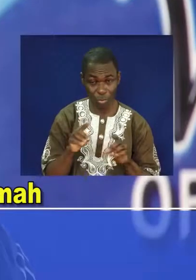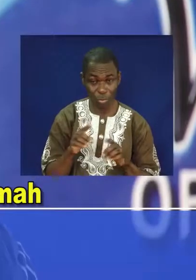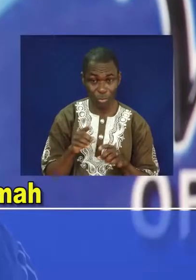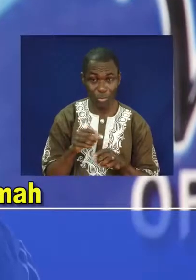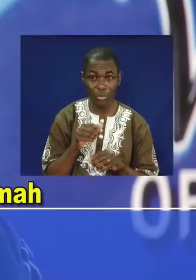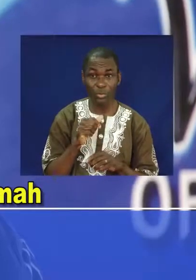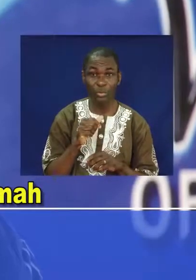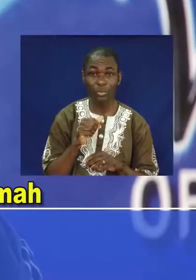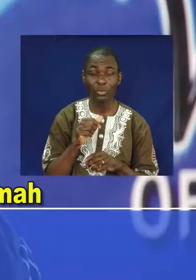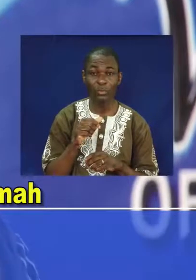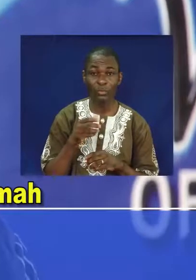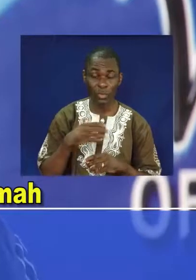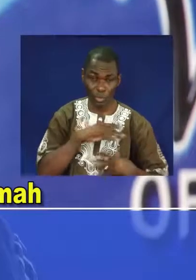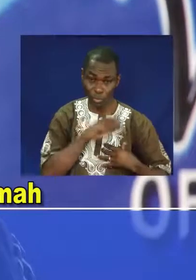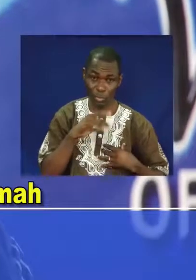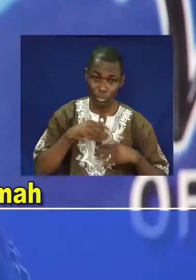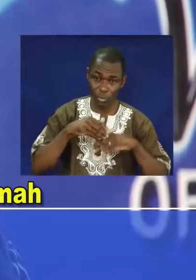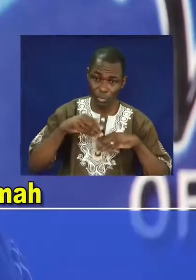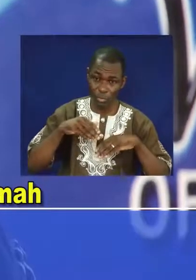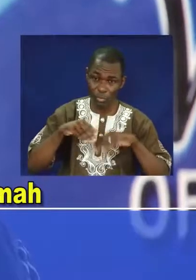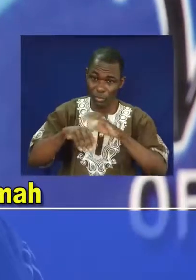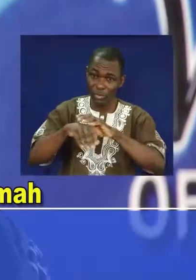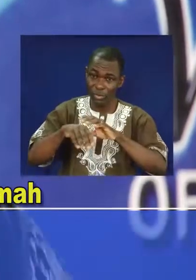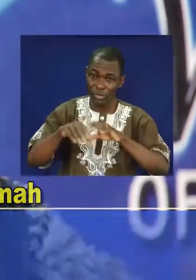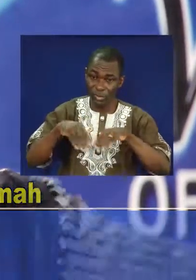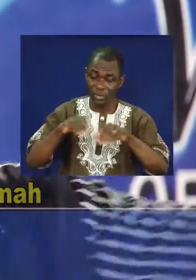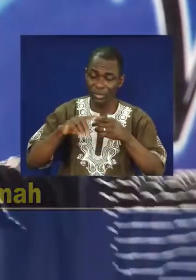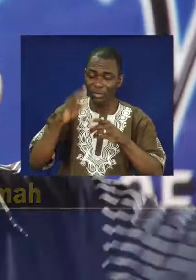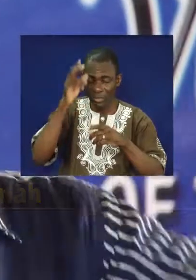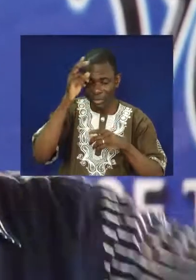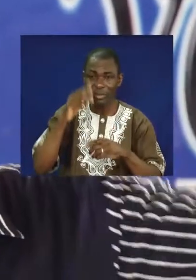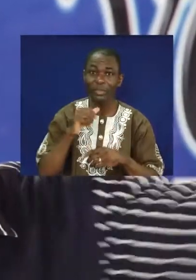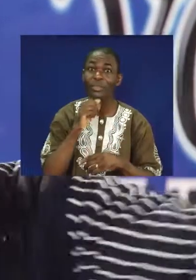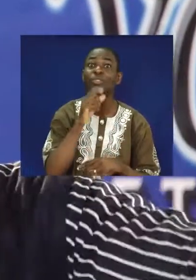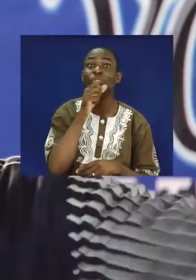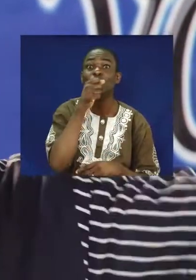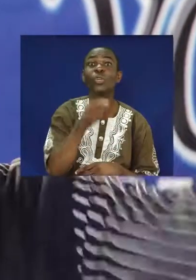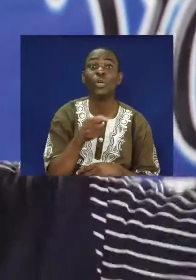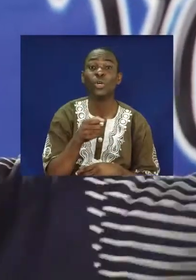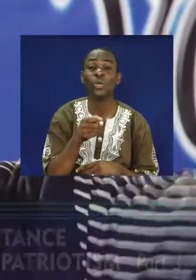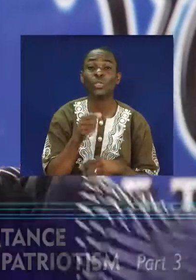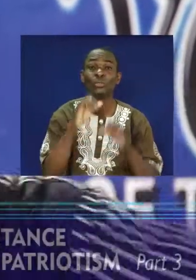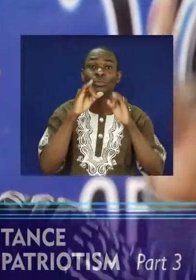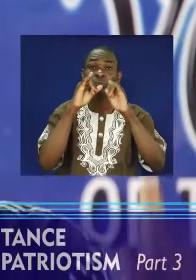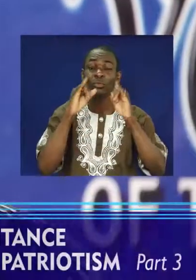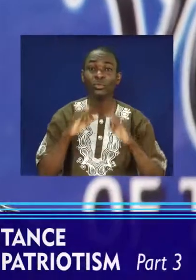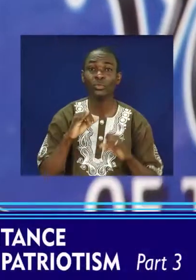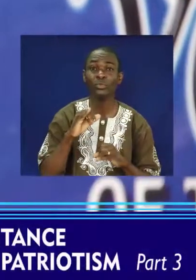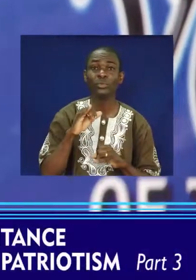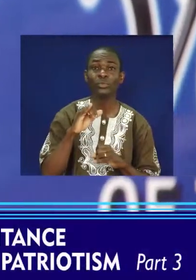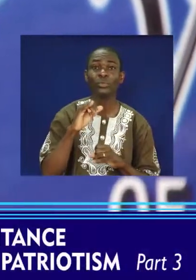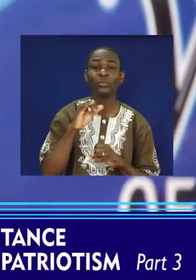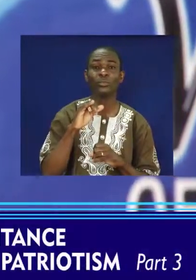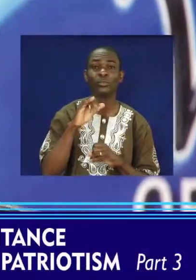bonsam. Juju, or mo practice of courtism. A different truth for our courtism near Zani Contempo and Womuyano,